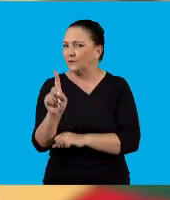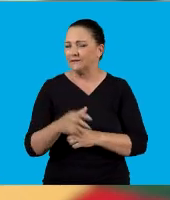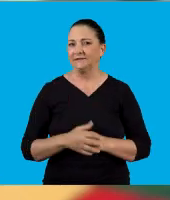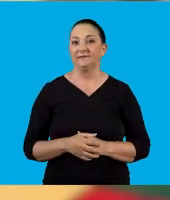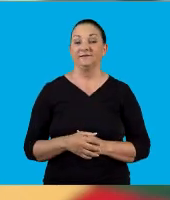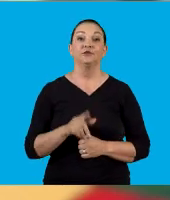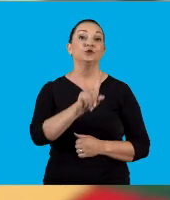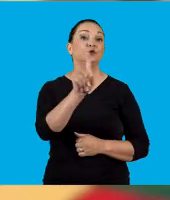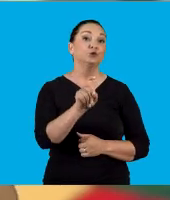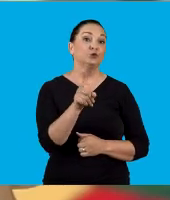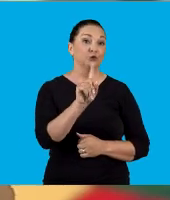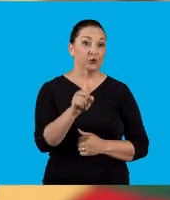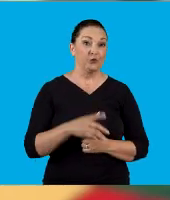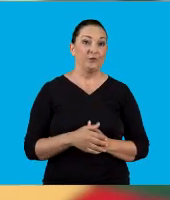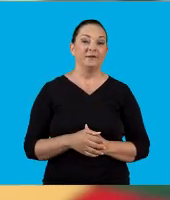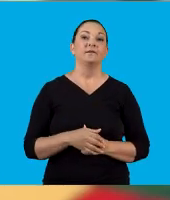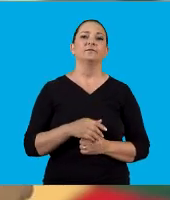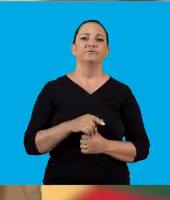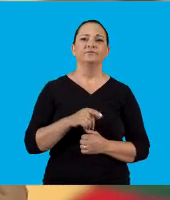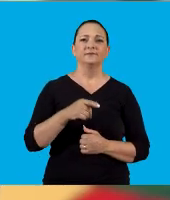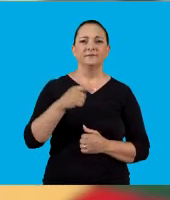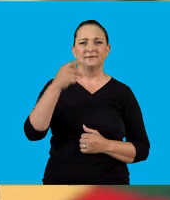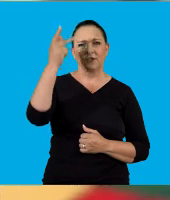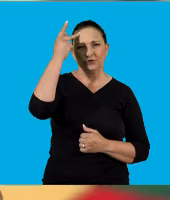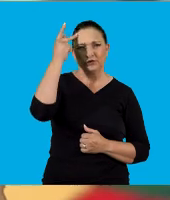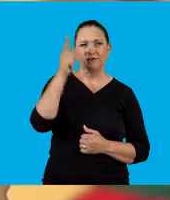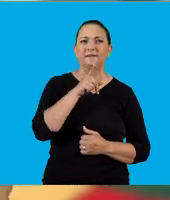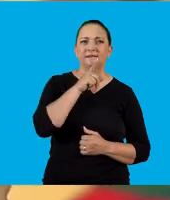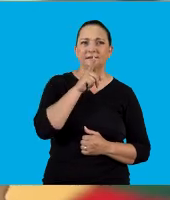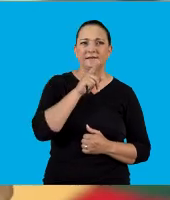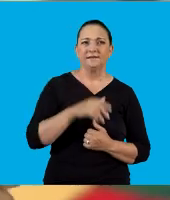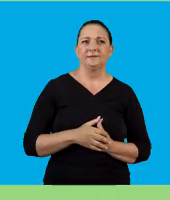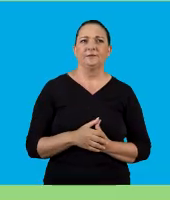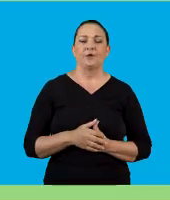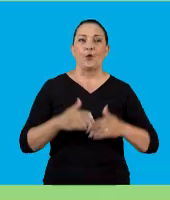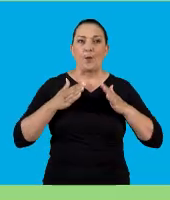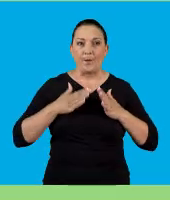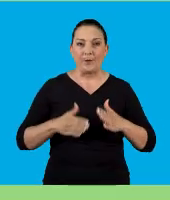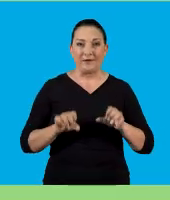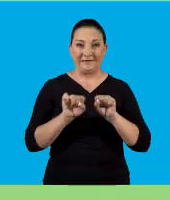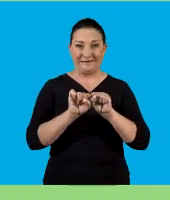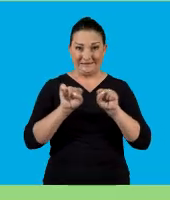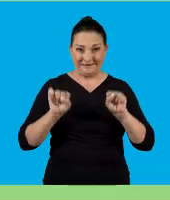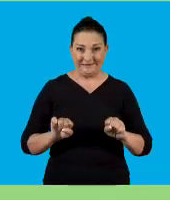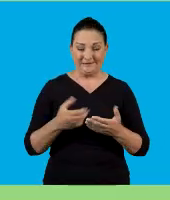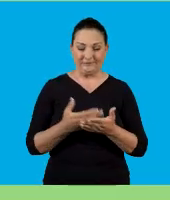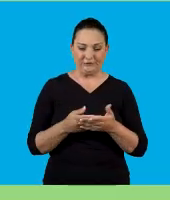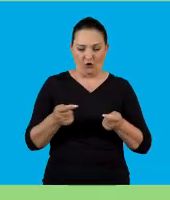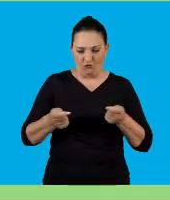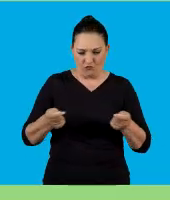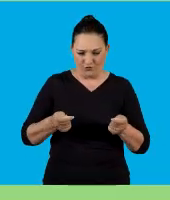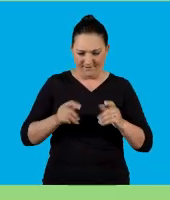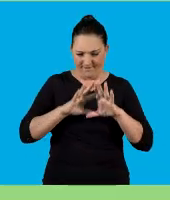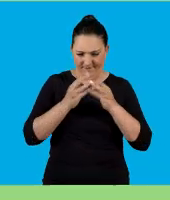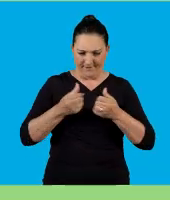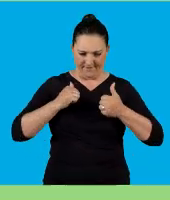system. So we have a question to test our knowledge. Which body system is responsible for controlling